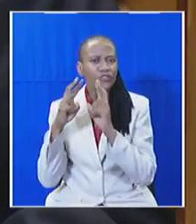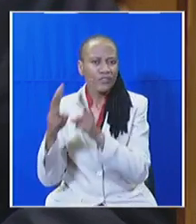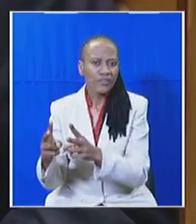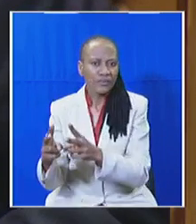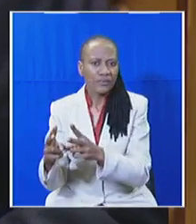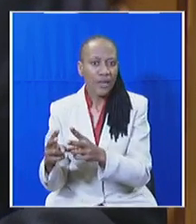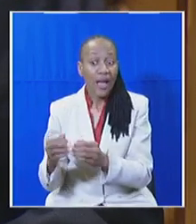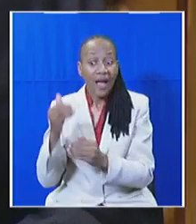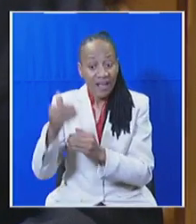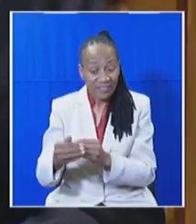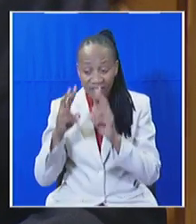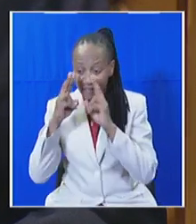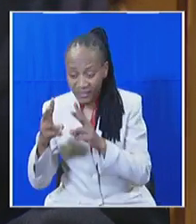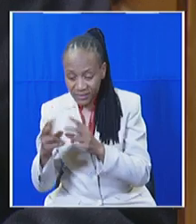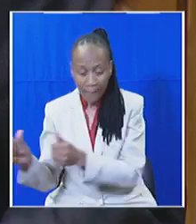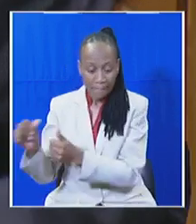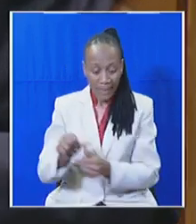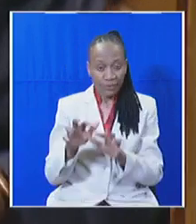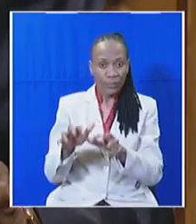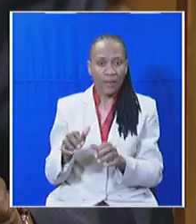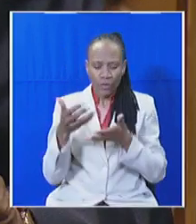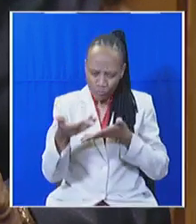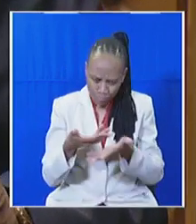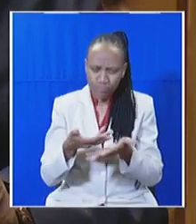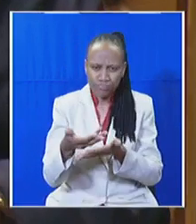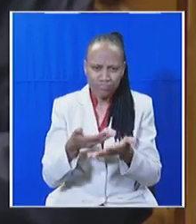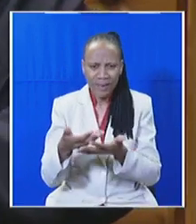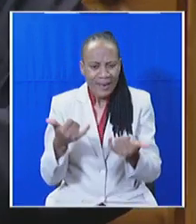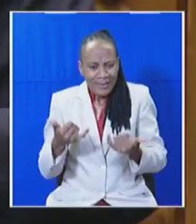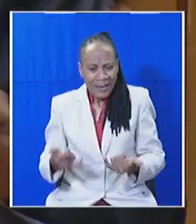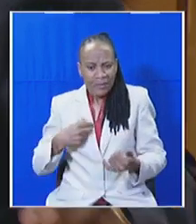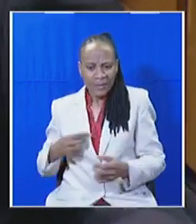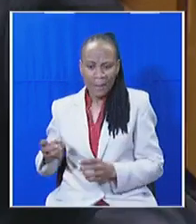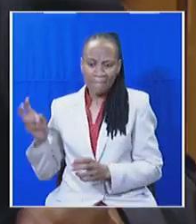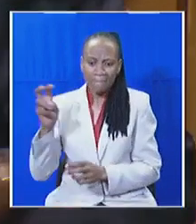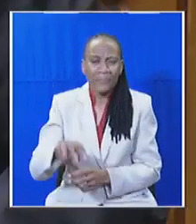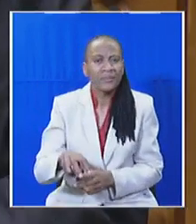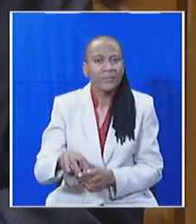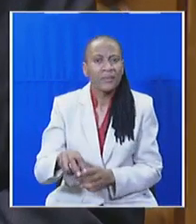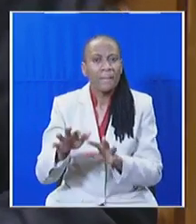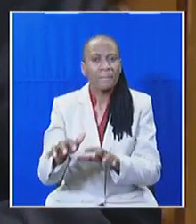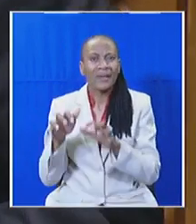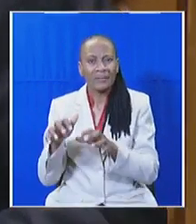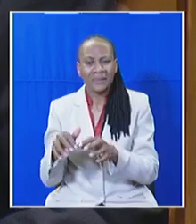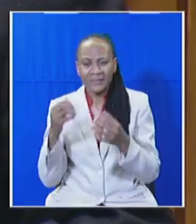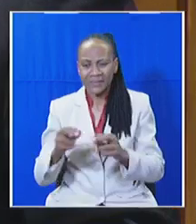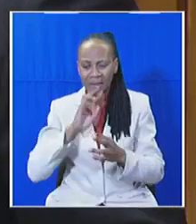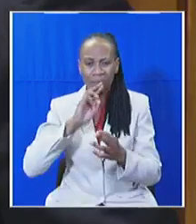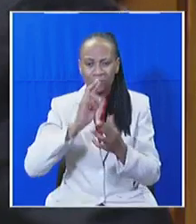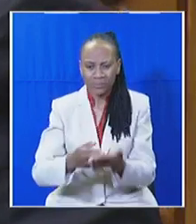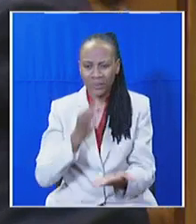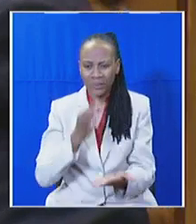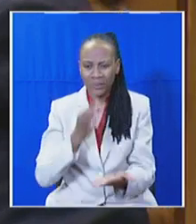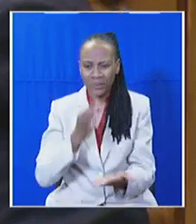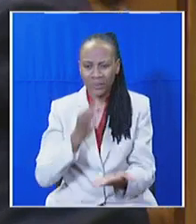I come to the point of law and determine why this must be done or that one. You have a